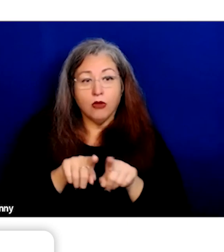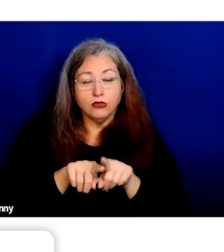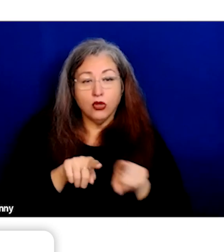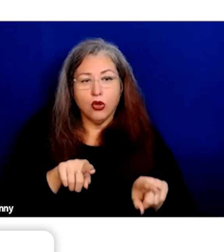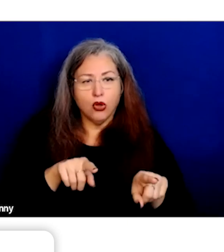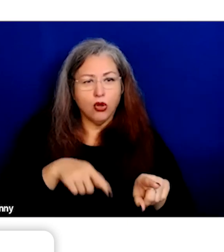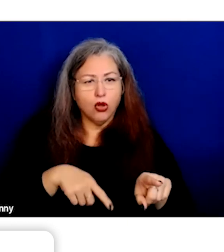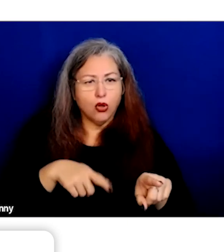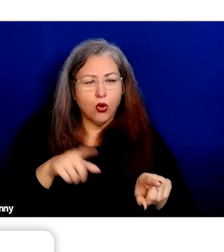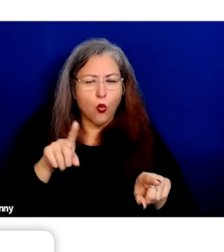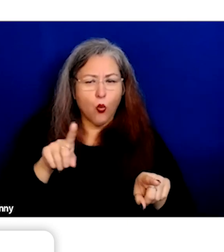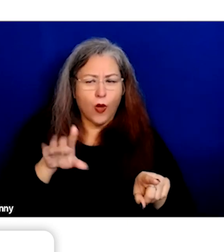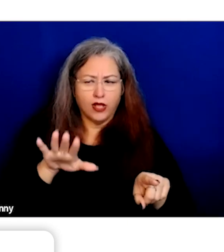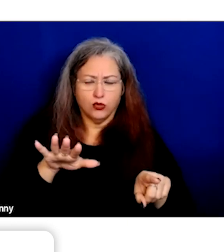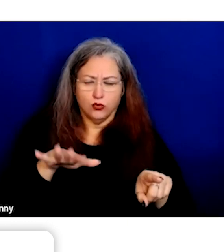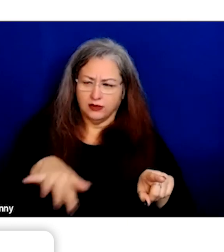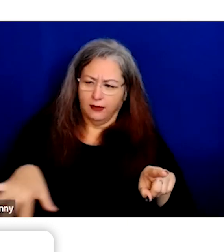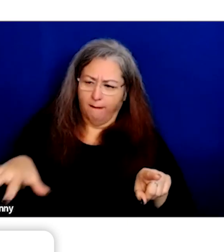where is there space here?